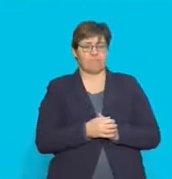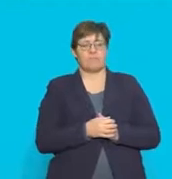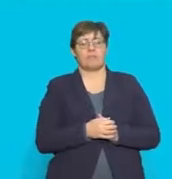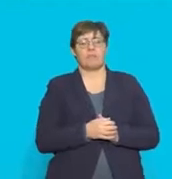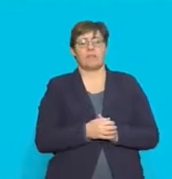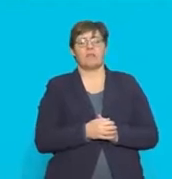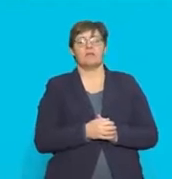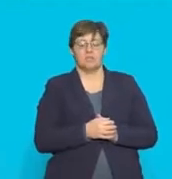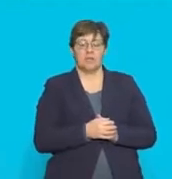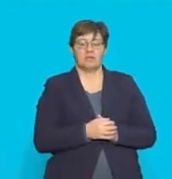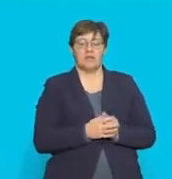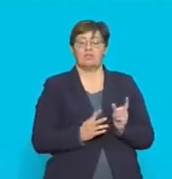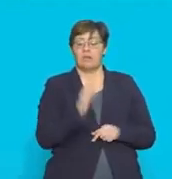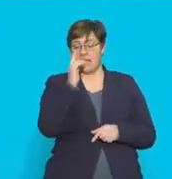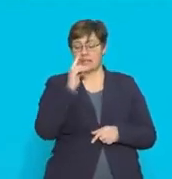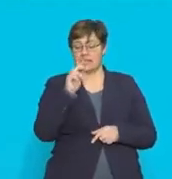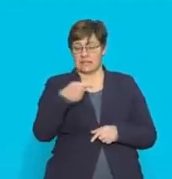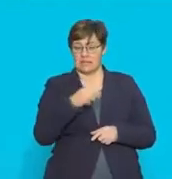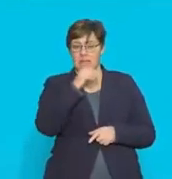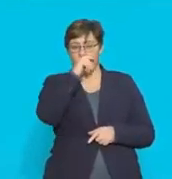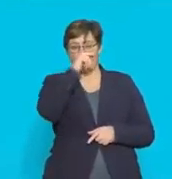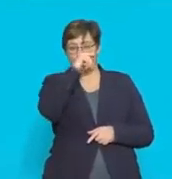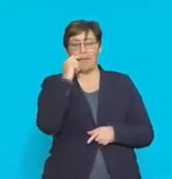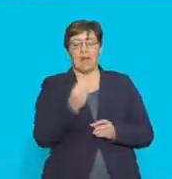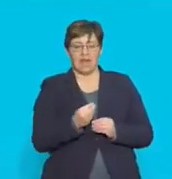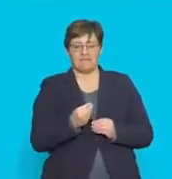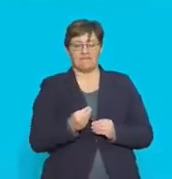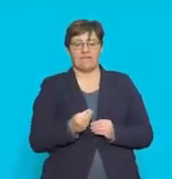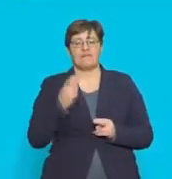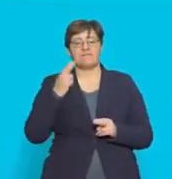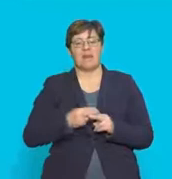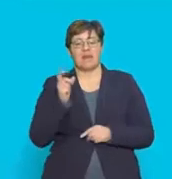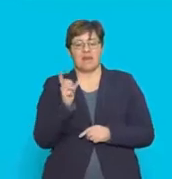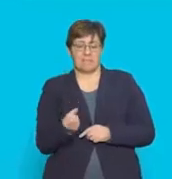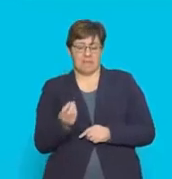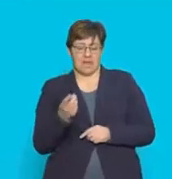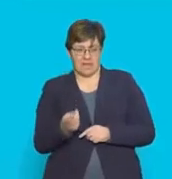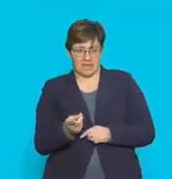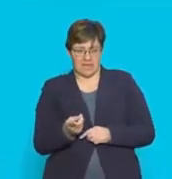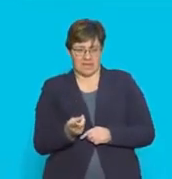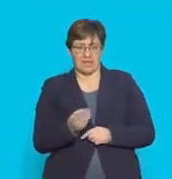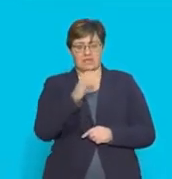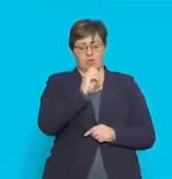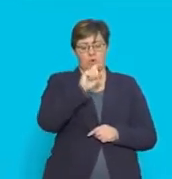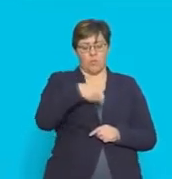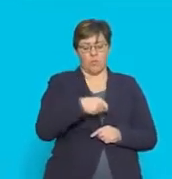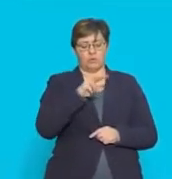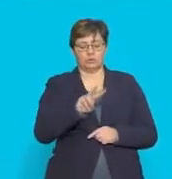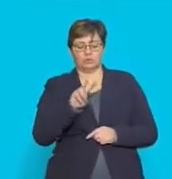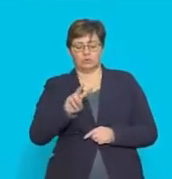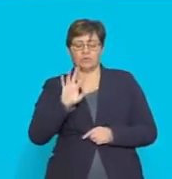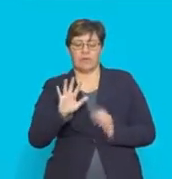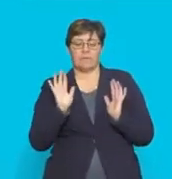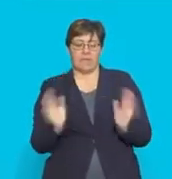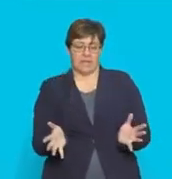terminating decimals, these are decimals that have a finite number of digits after the decimal